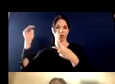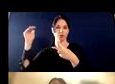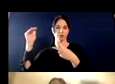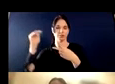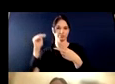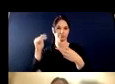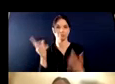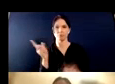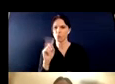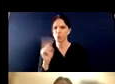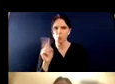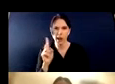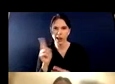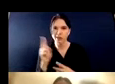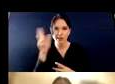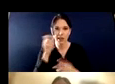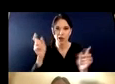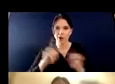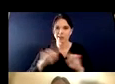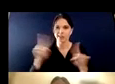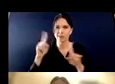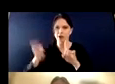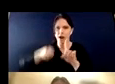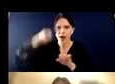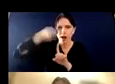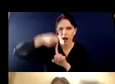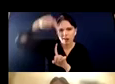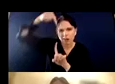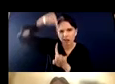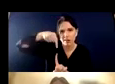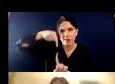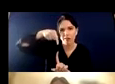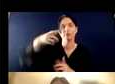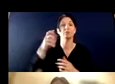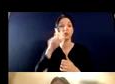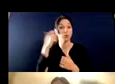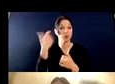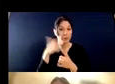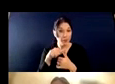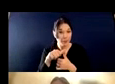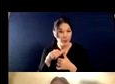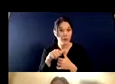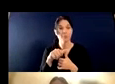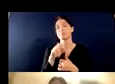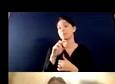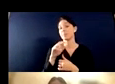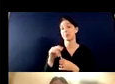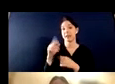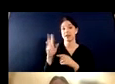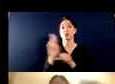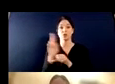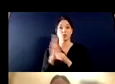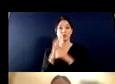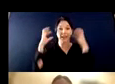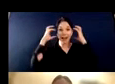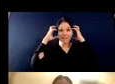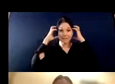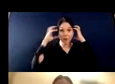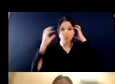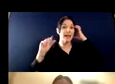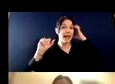is. So air conduction hearing levels, again, that's hearing levels that were measured using headphones,